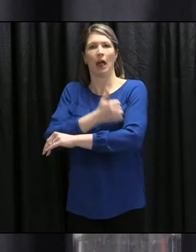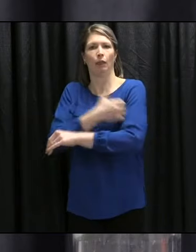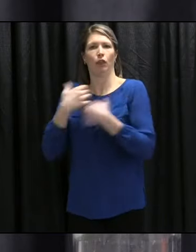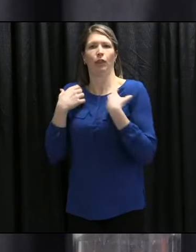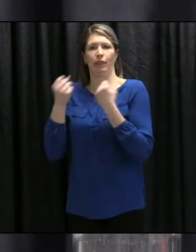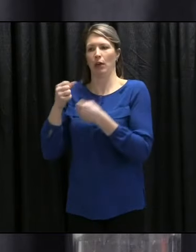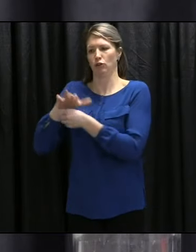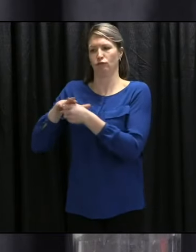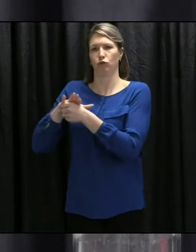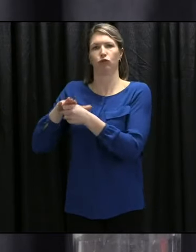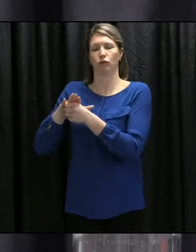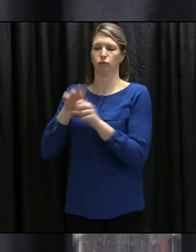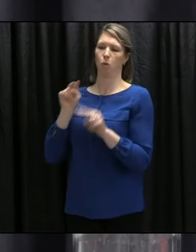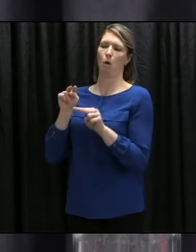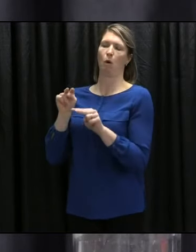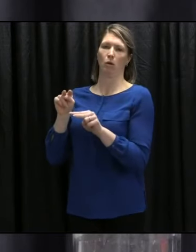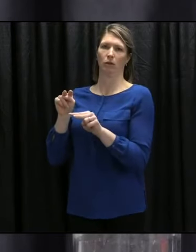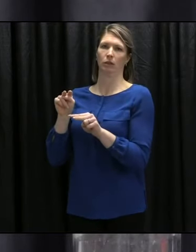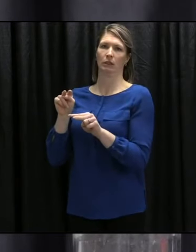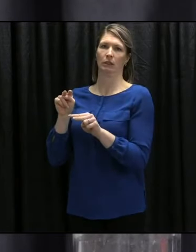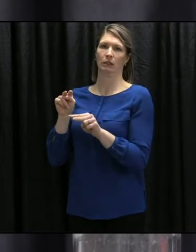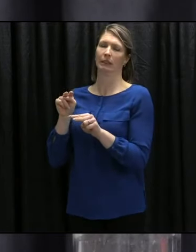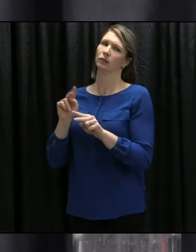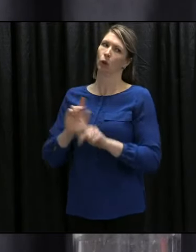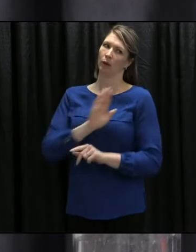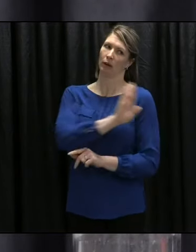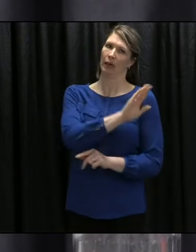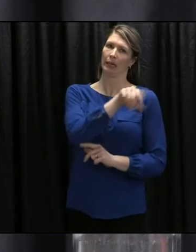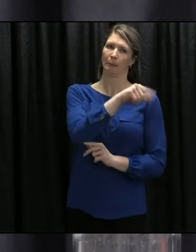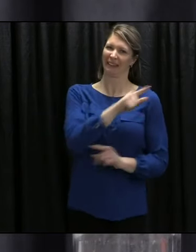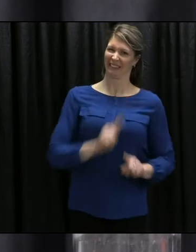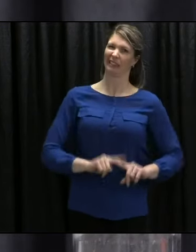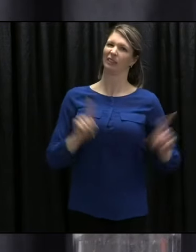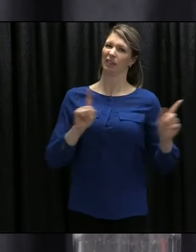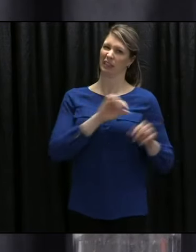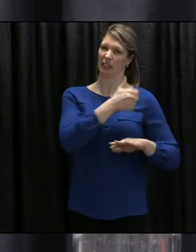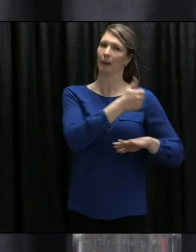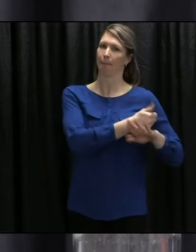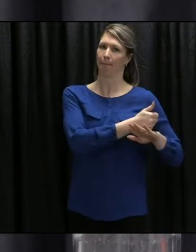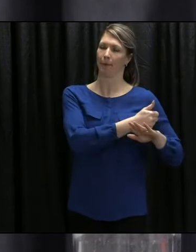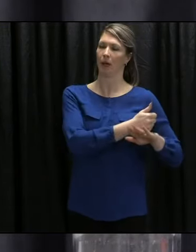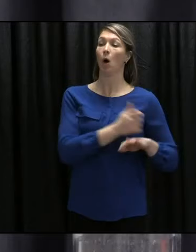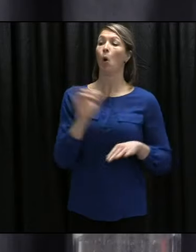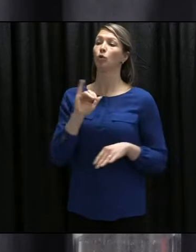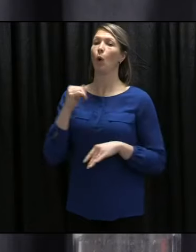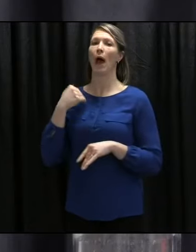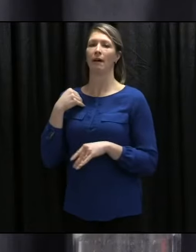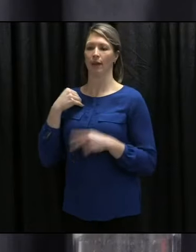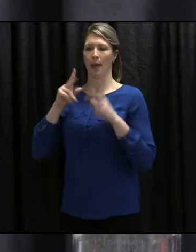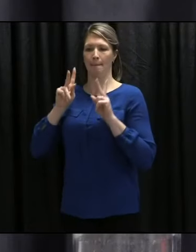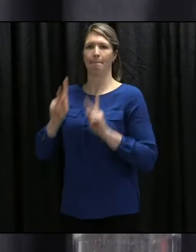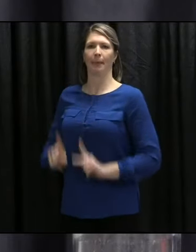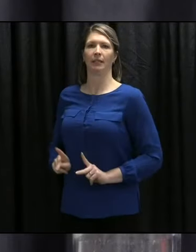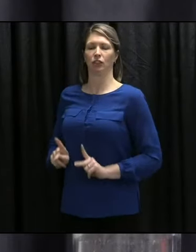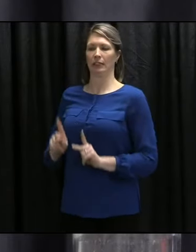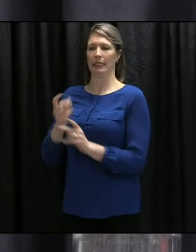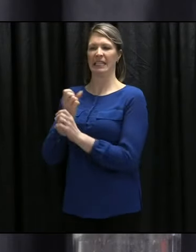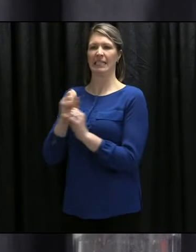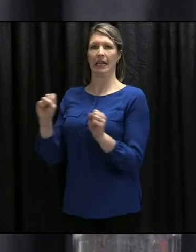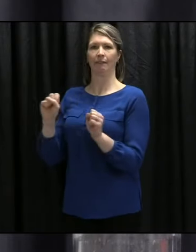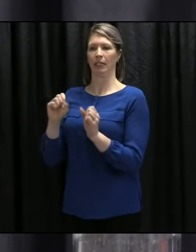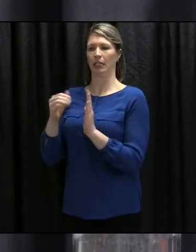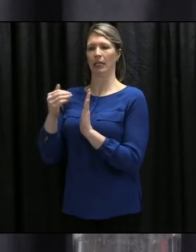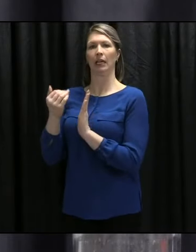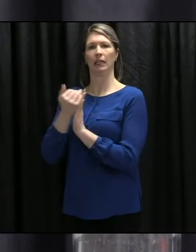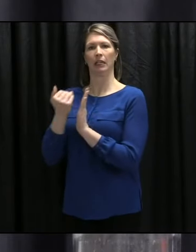part in a very similar mechanism to acute care. We have the Patient Safety Act, and that has